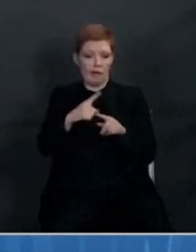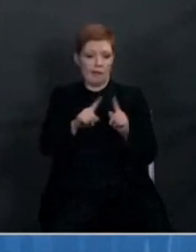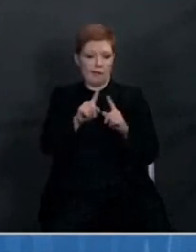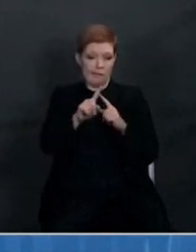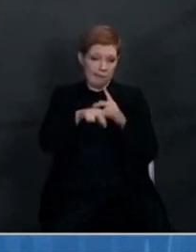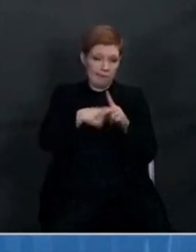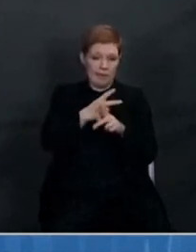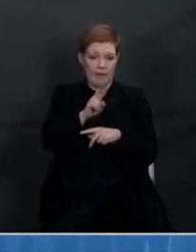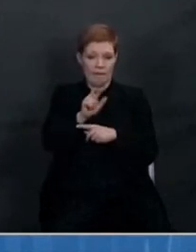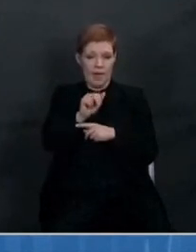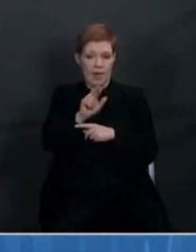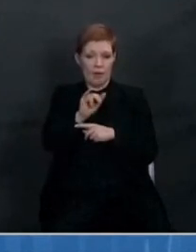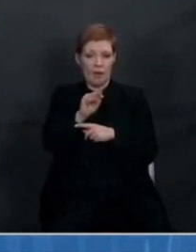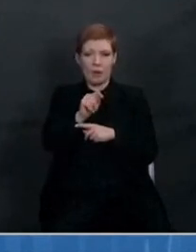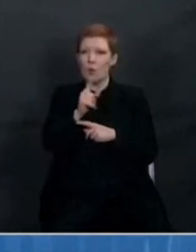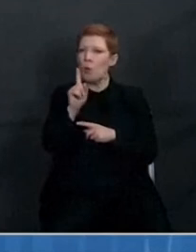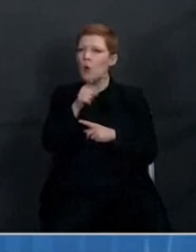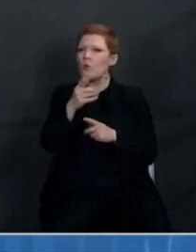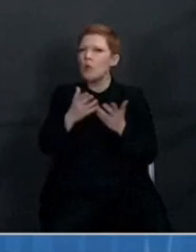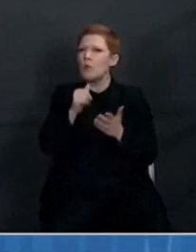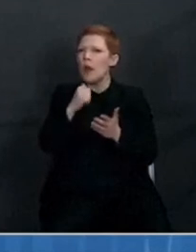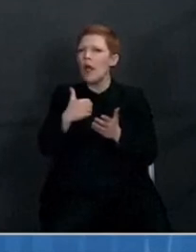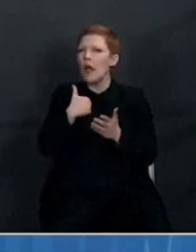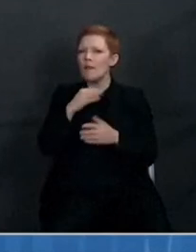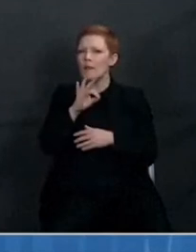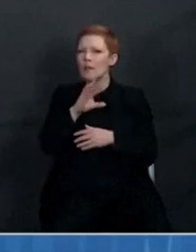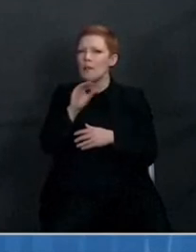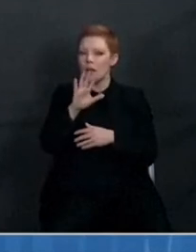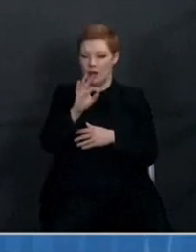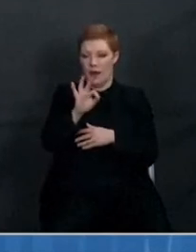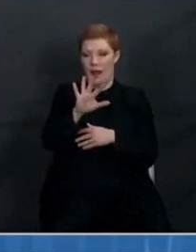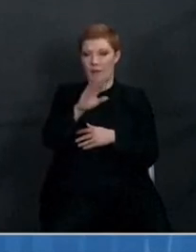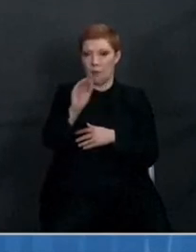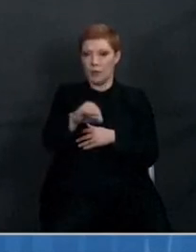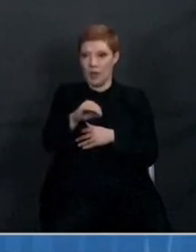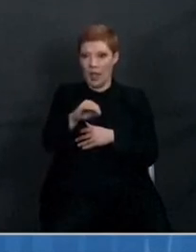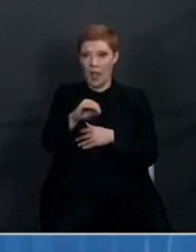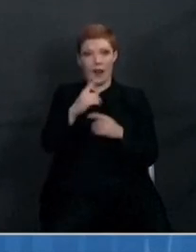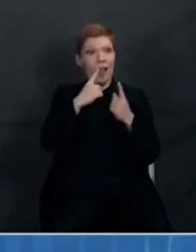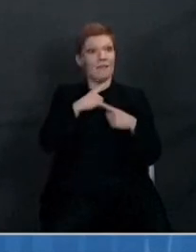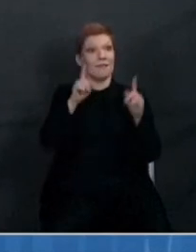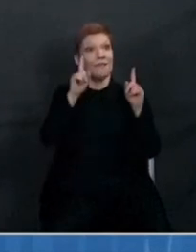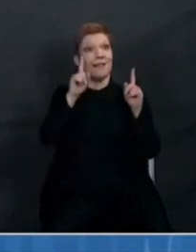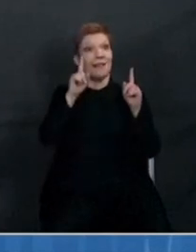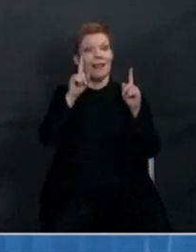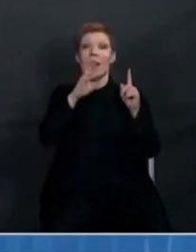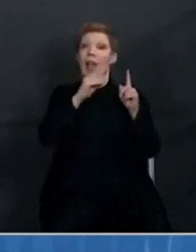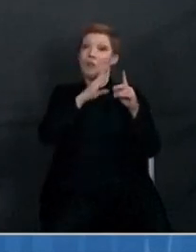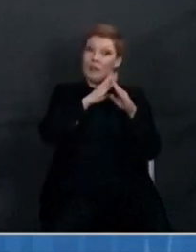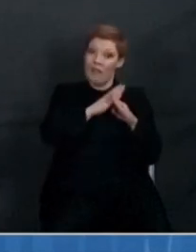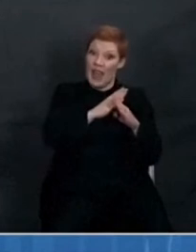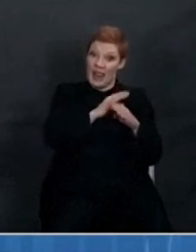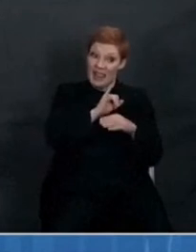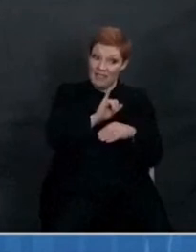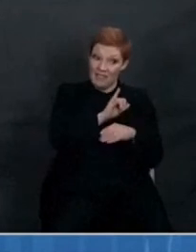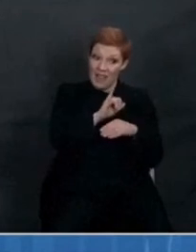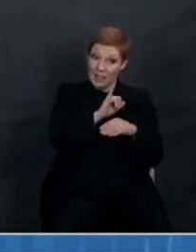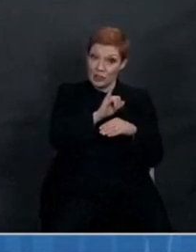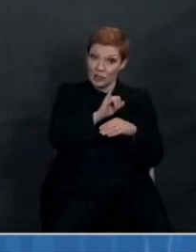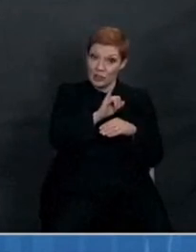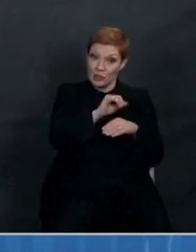not have a 95% efficacy to prevent infection, it is very important that you might